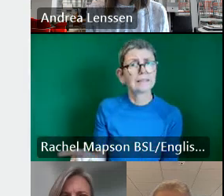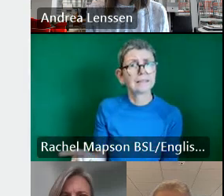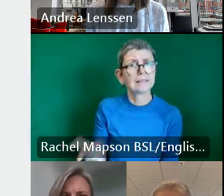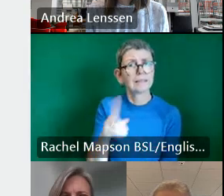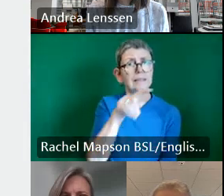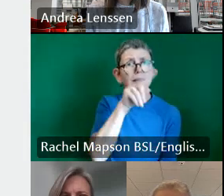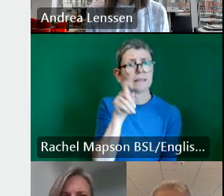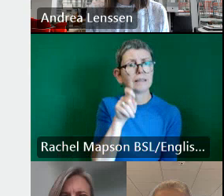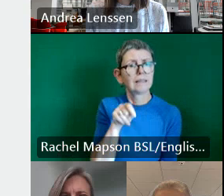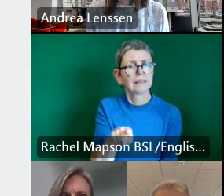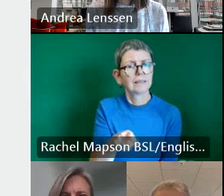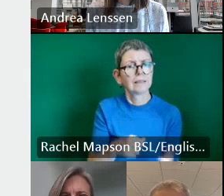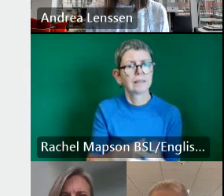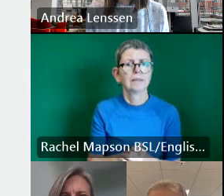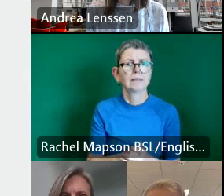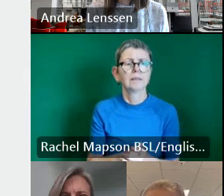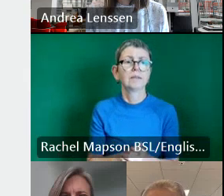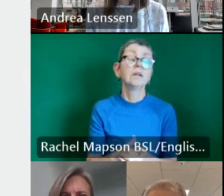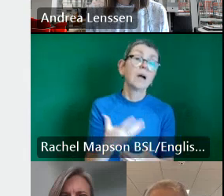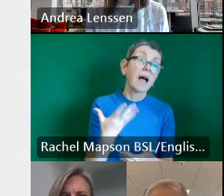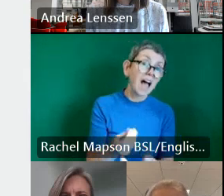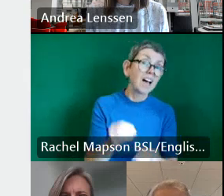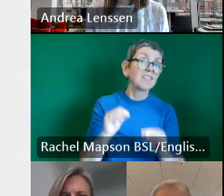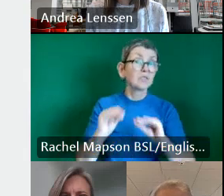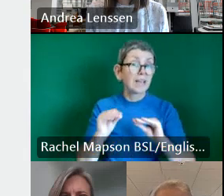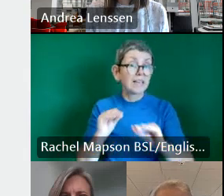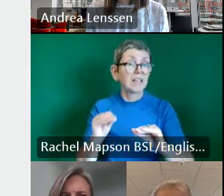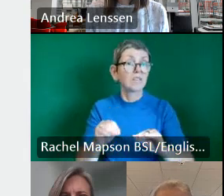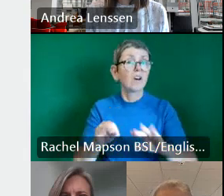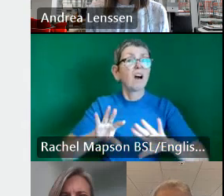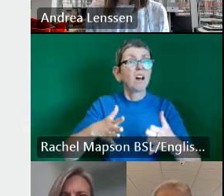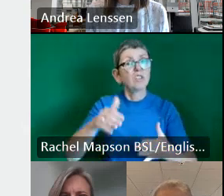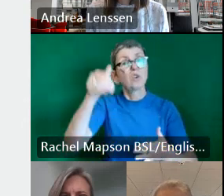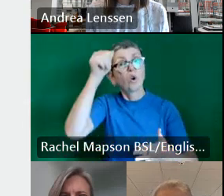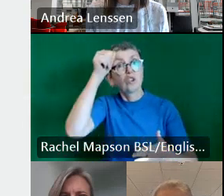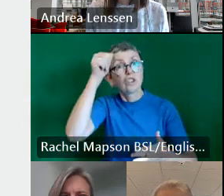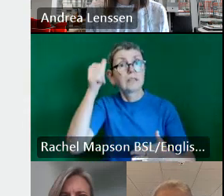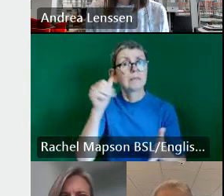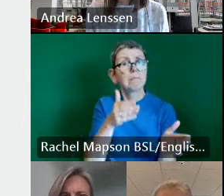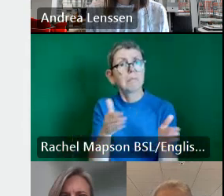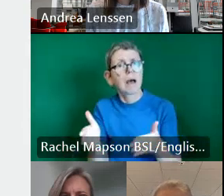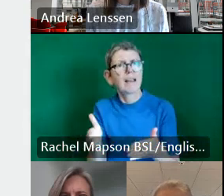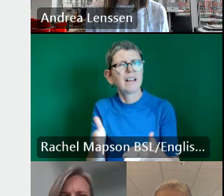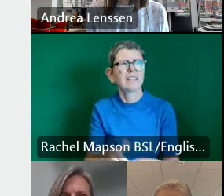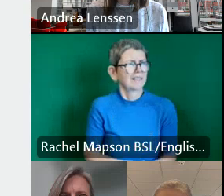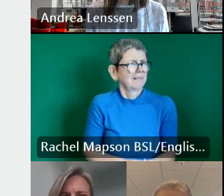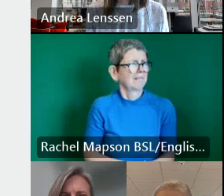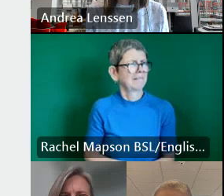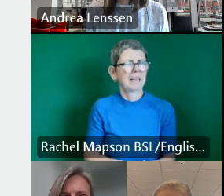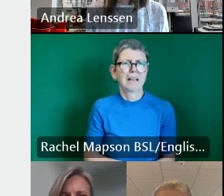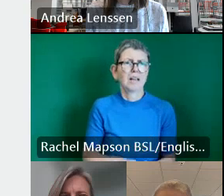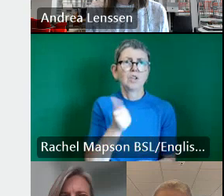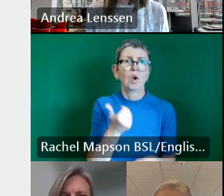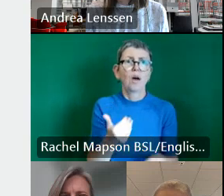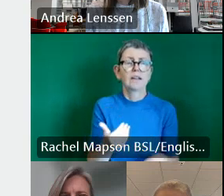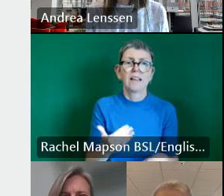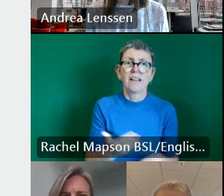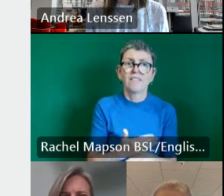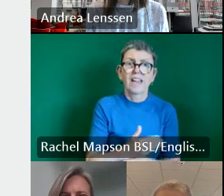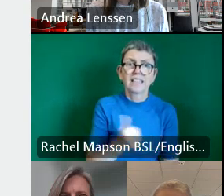these trainings for unconscious bias, and some people have said it's not very effective because if it's unconscious, how do you address it? But it does